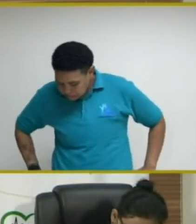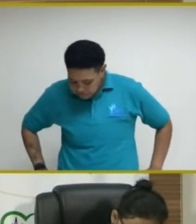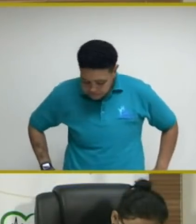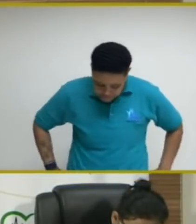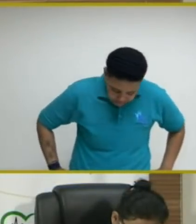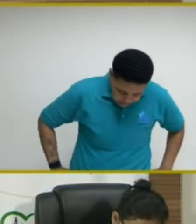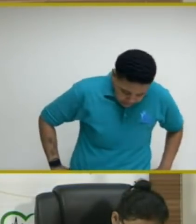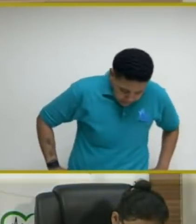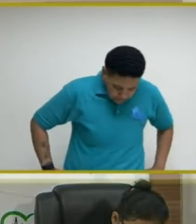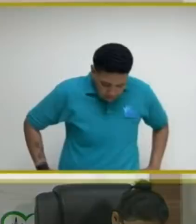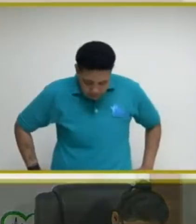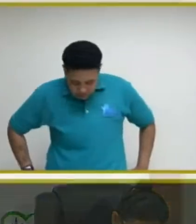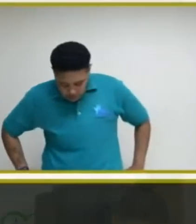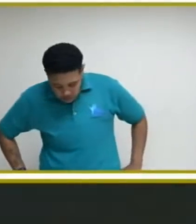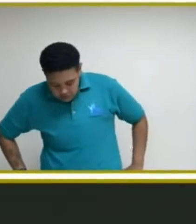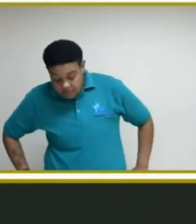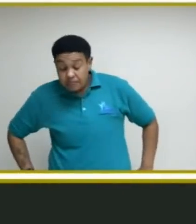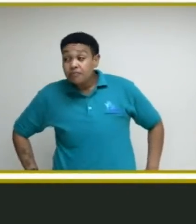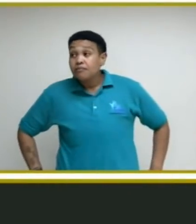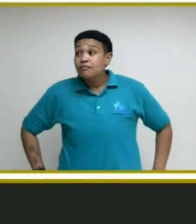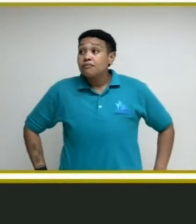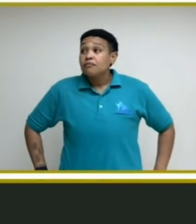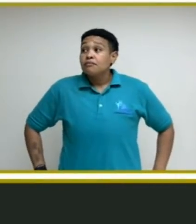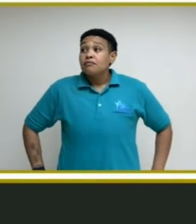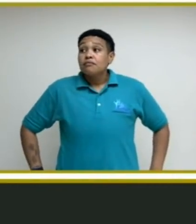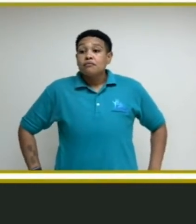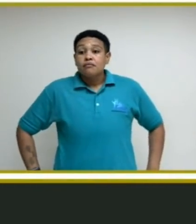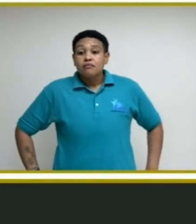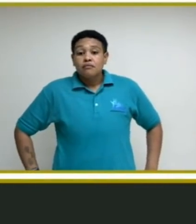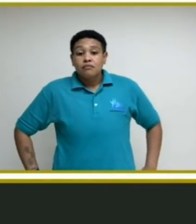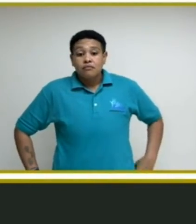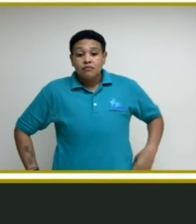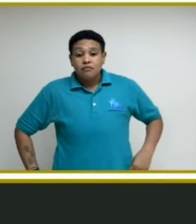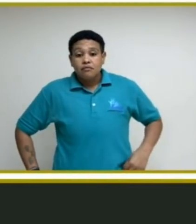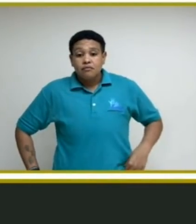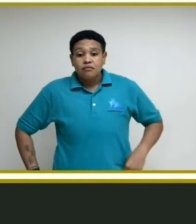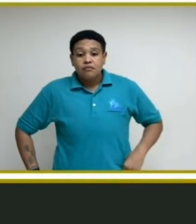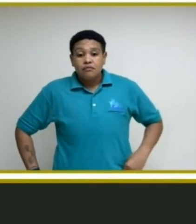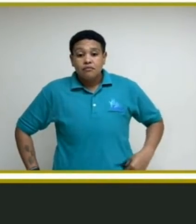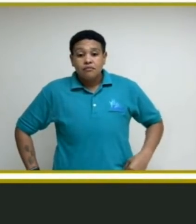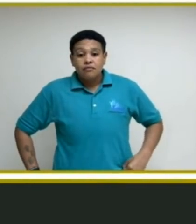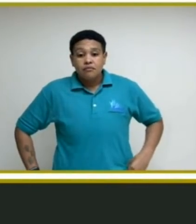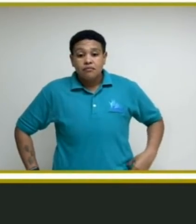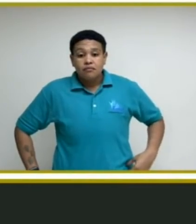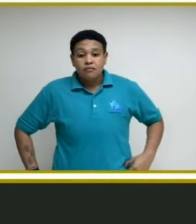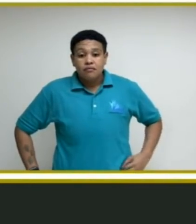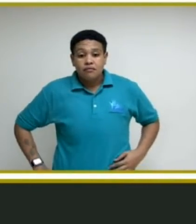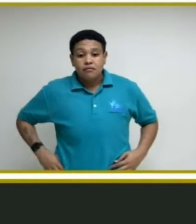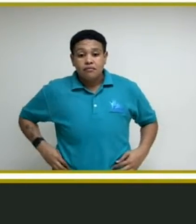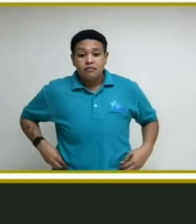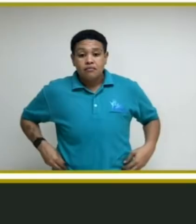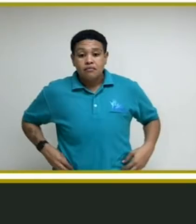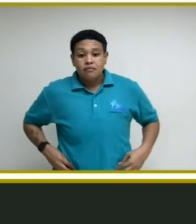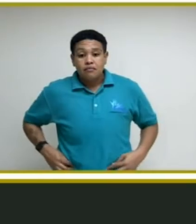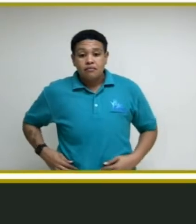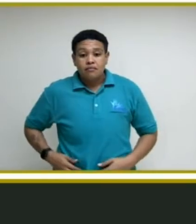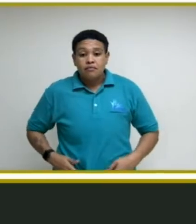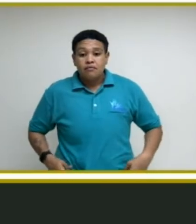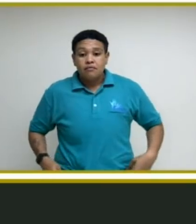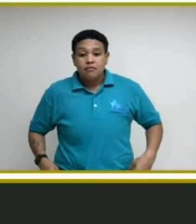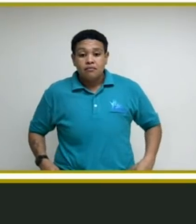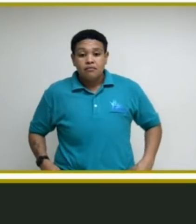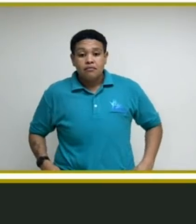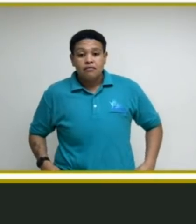Good evening, everyone. My questions are for Dr.